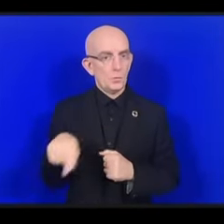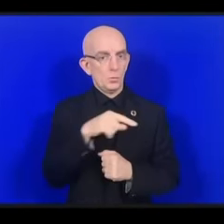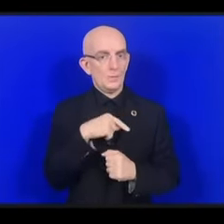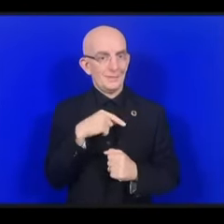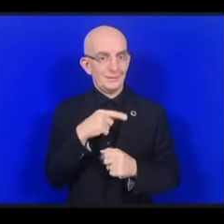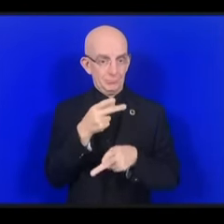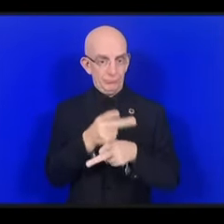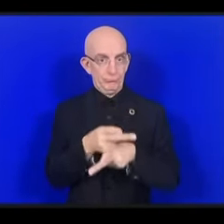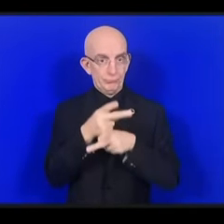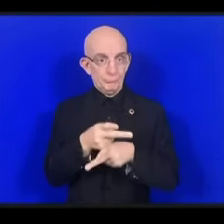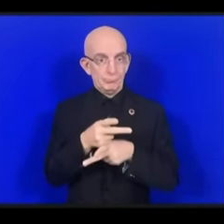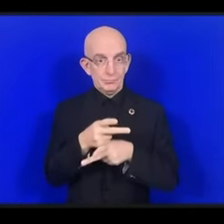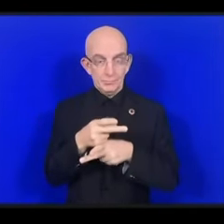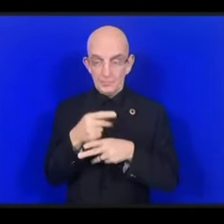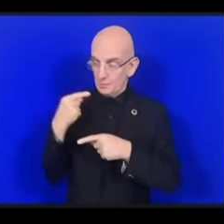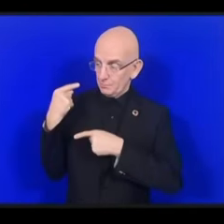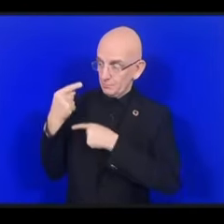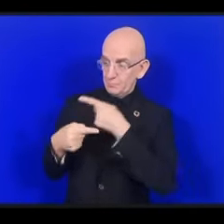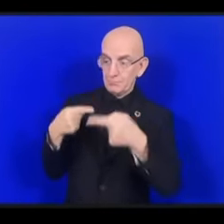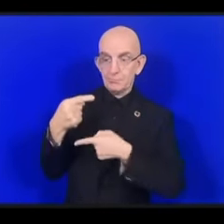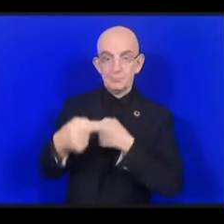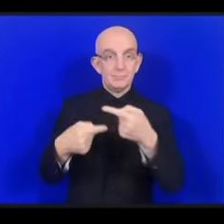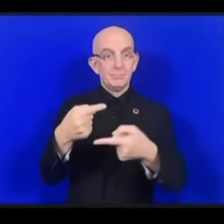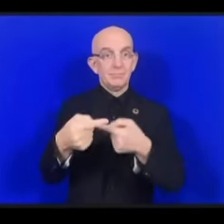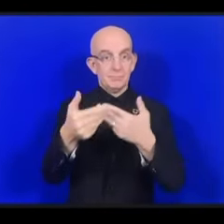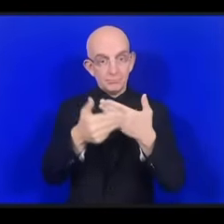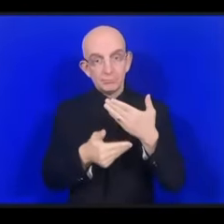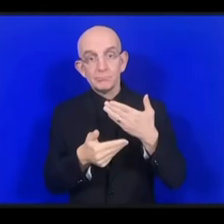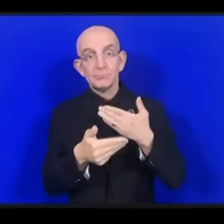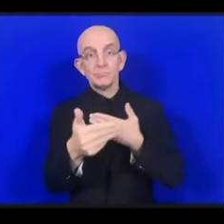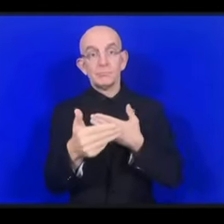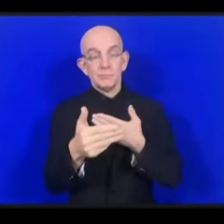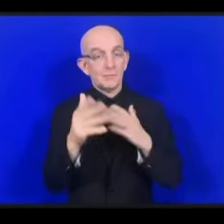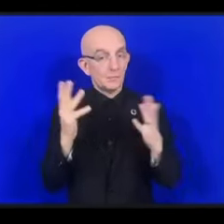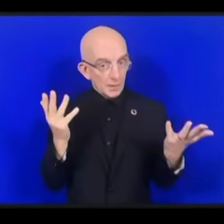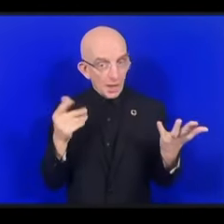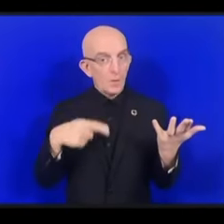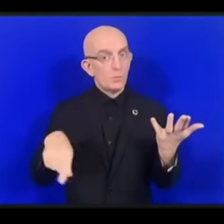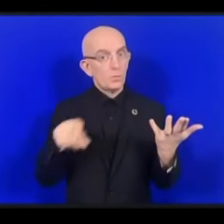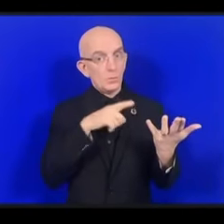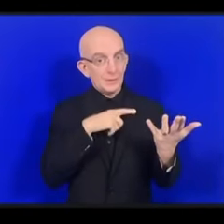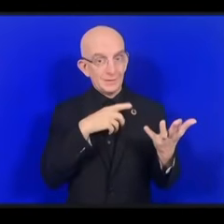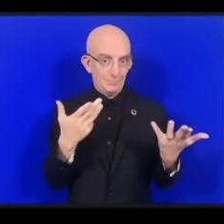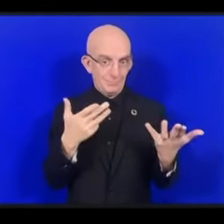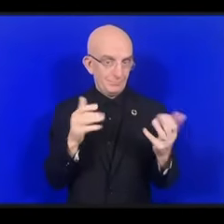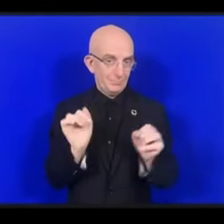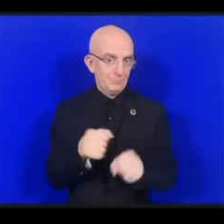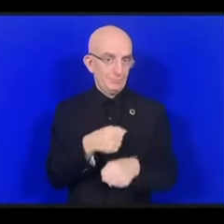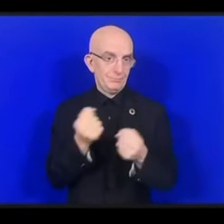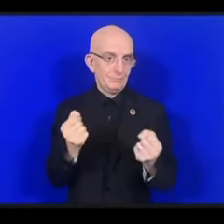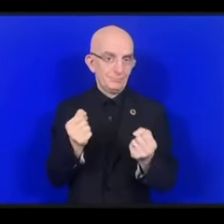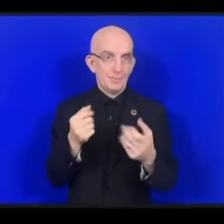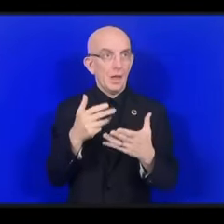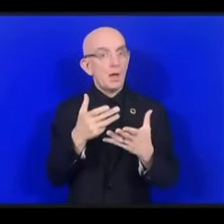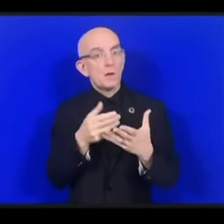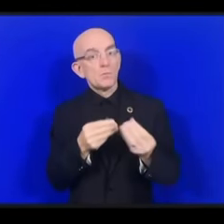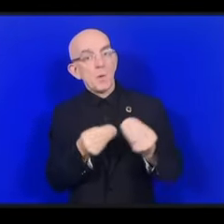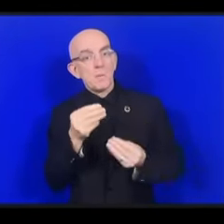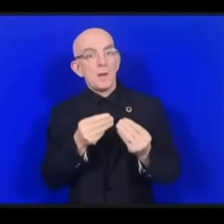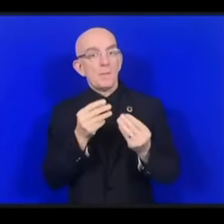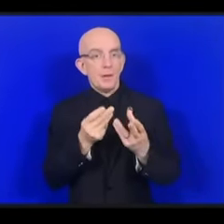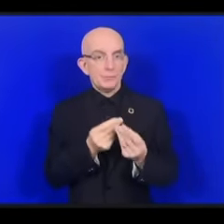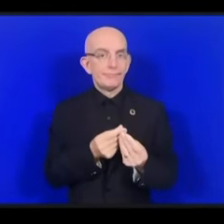thinking that caused them. It is already time to have us in the